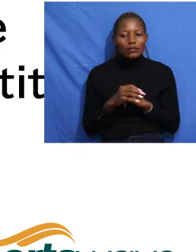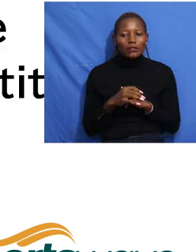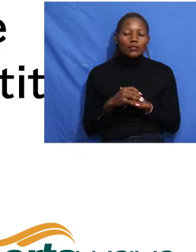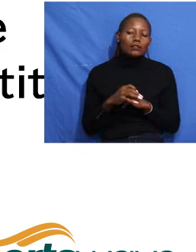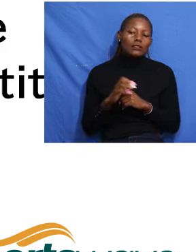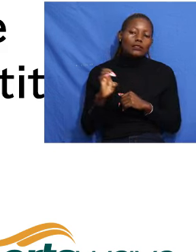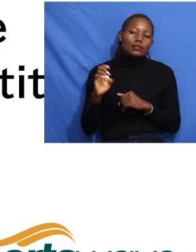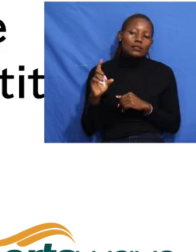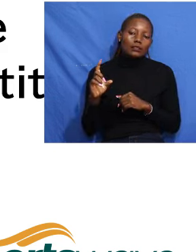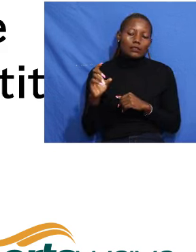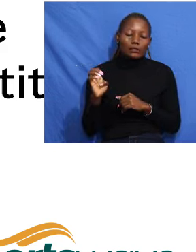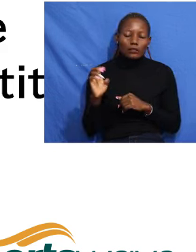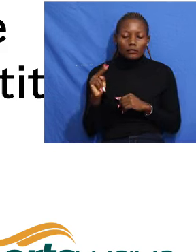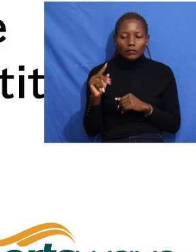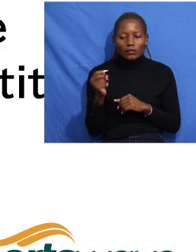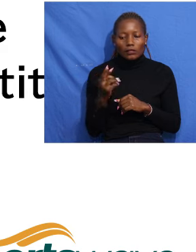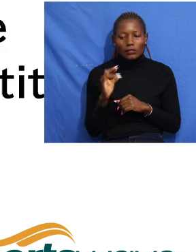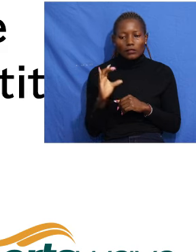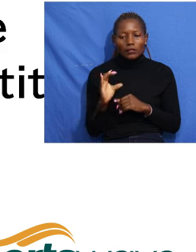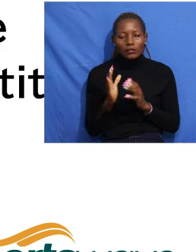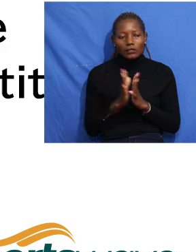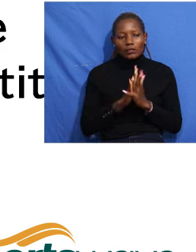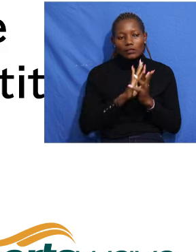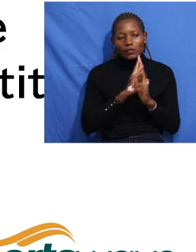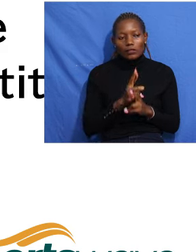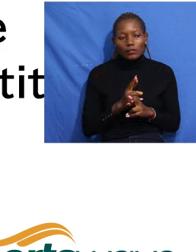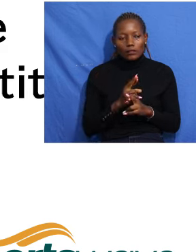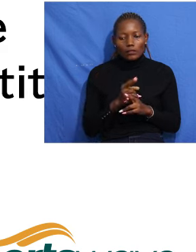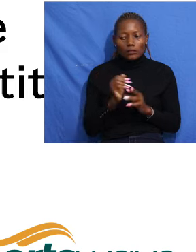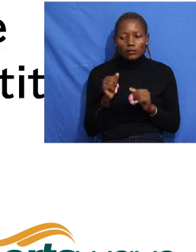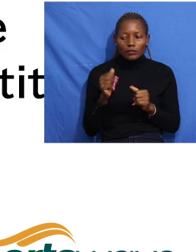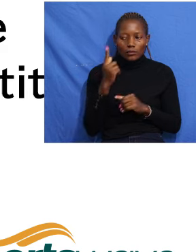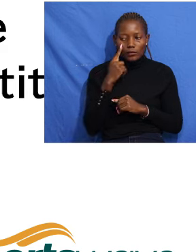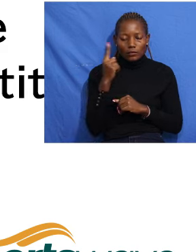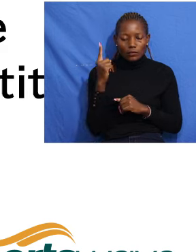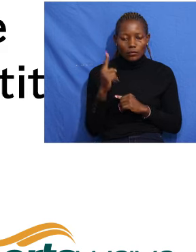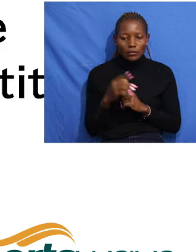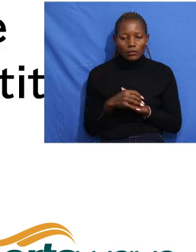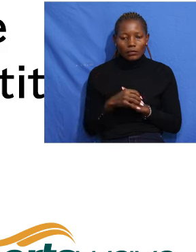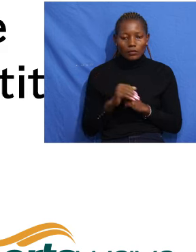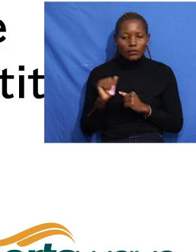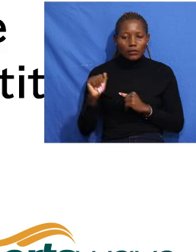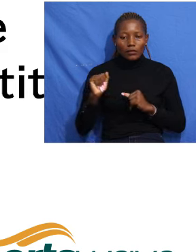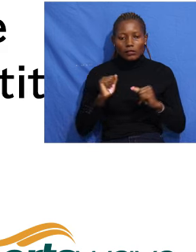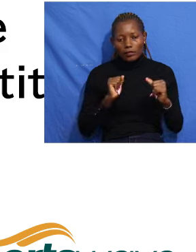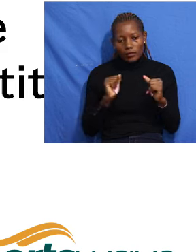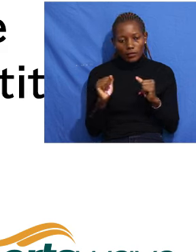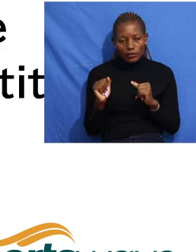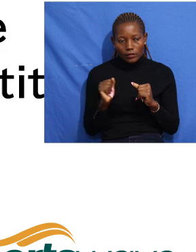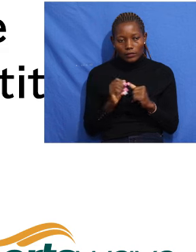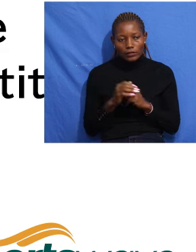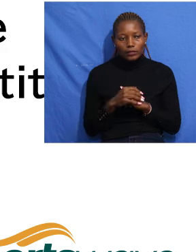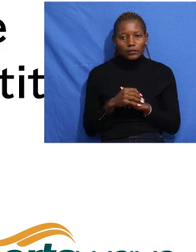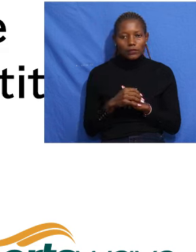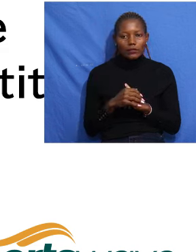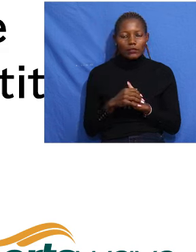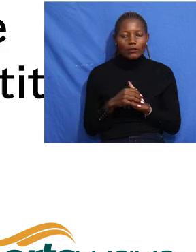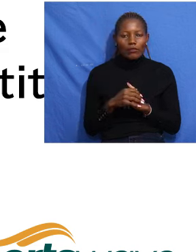contraction. And the results were, as you can see, the stretching delayed recovery